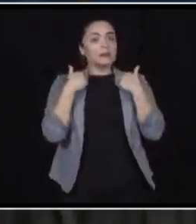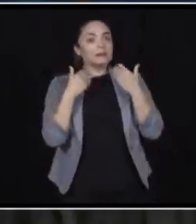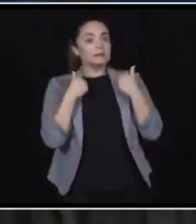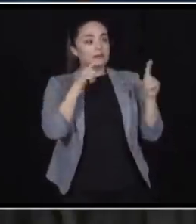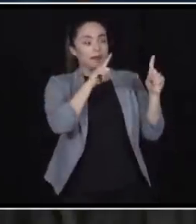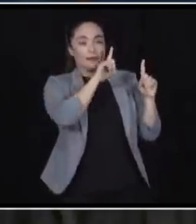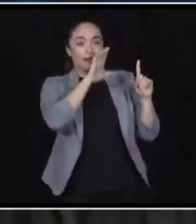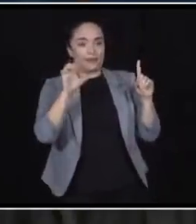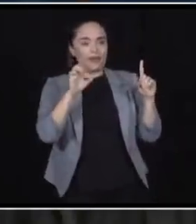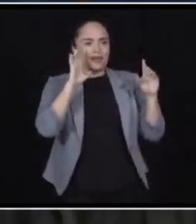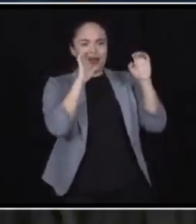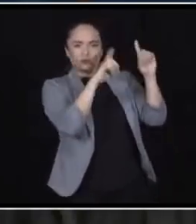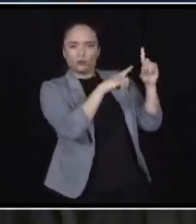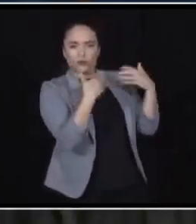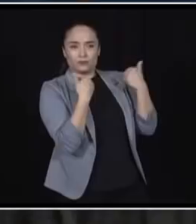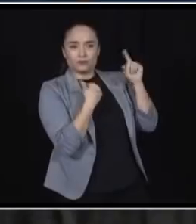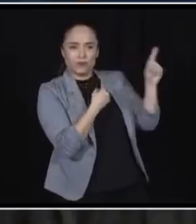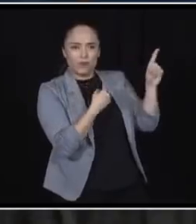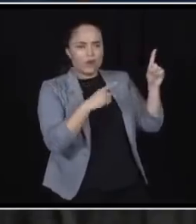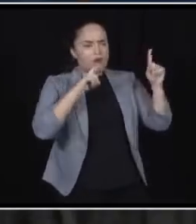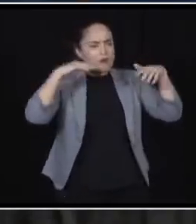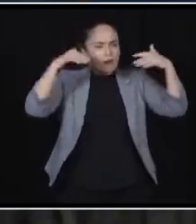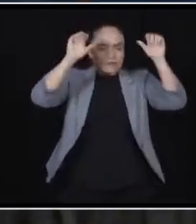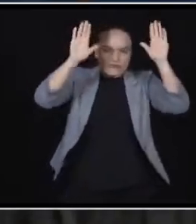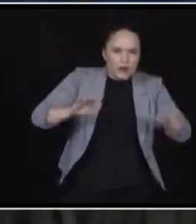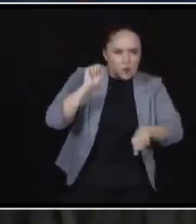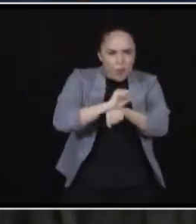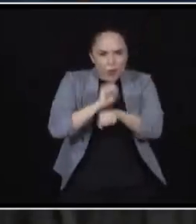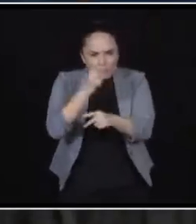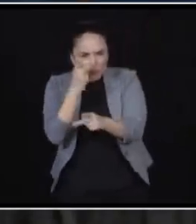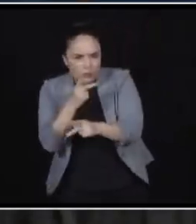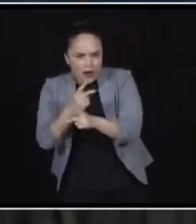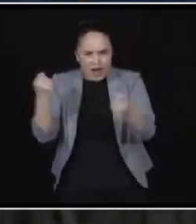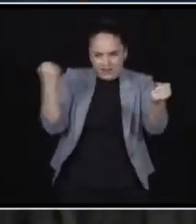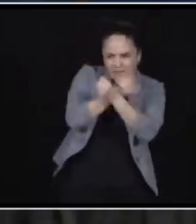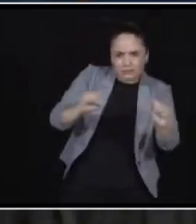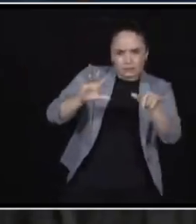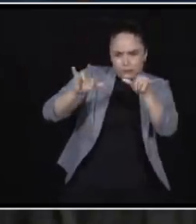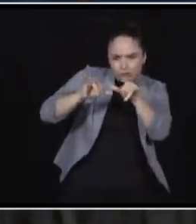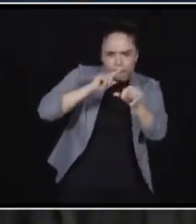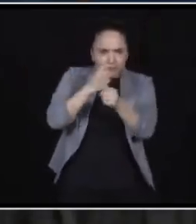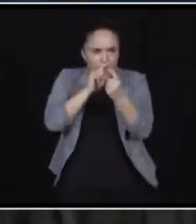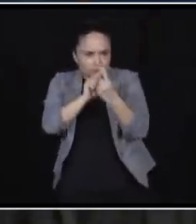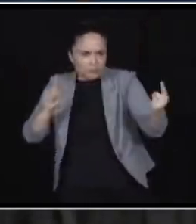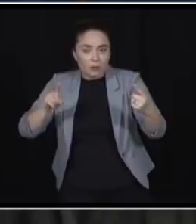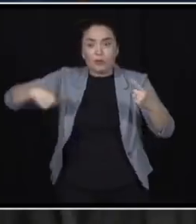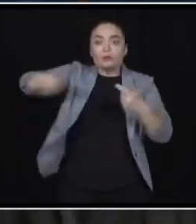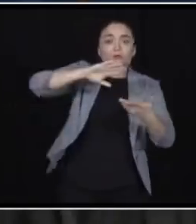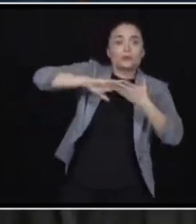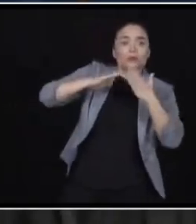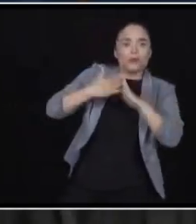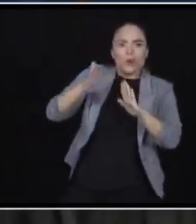schools safe. But until we get the numbers in the community down to where we need them, the problem is not in